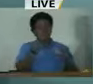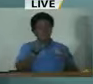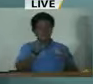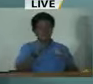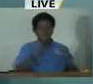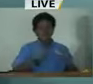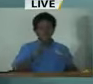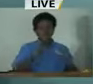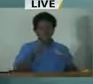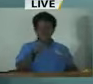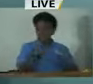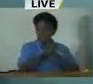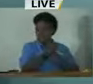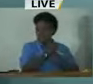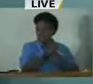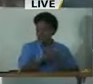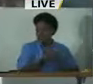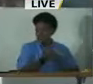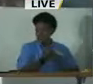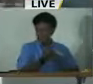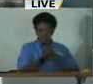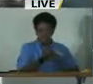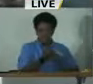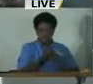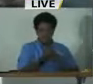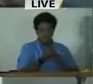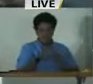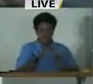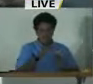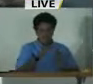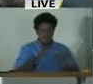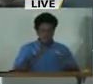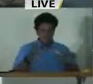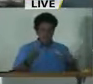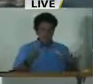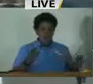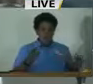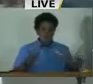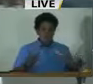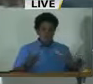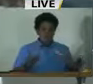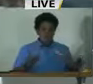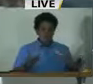I need your guidance as the leader of the opposition.